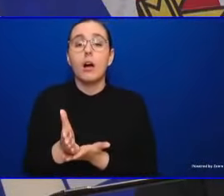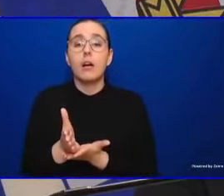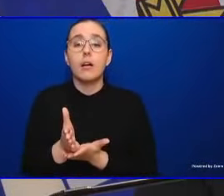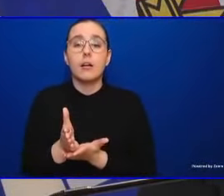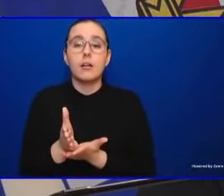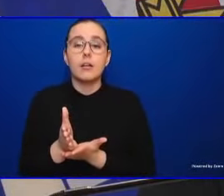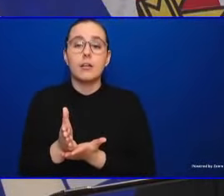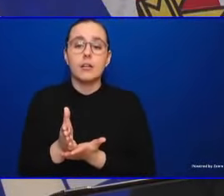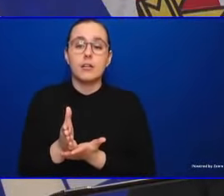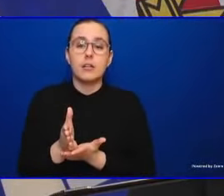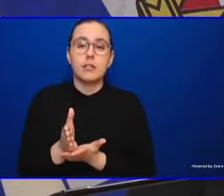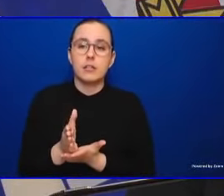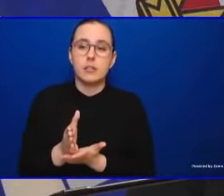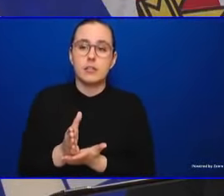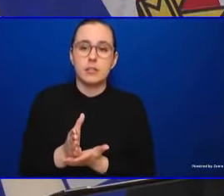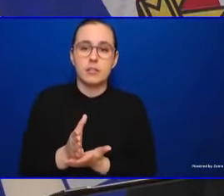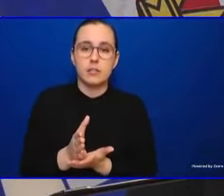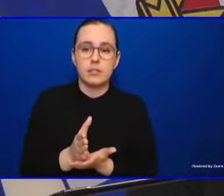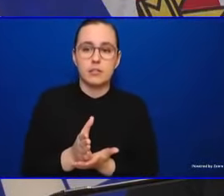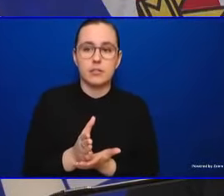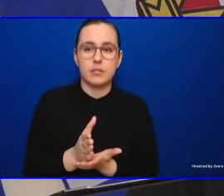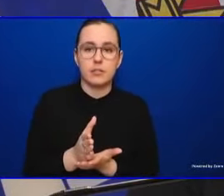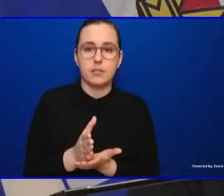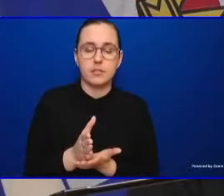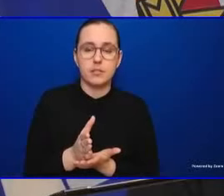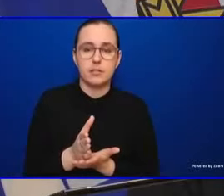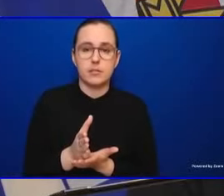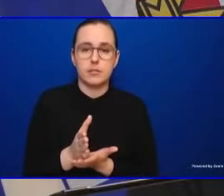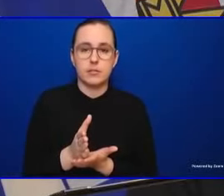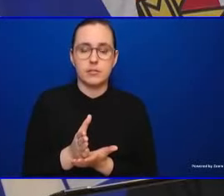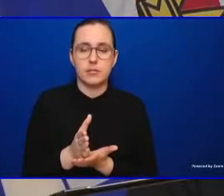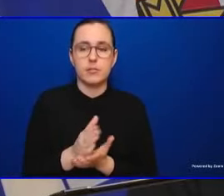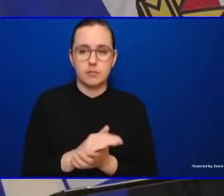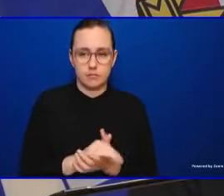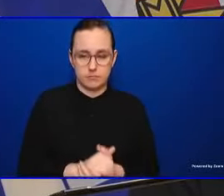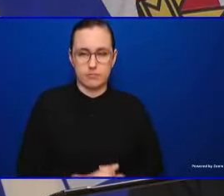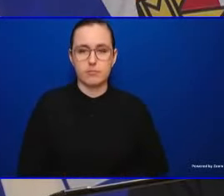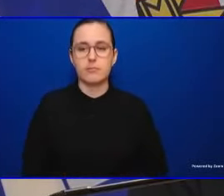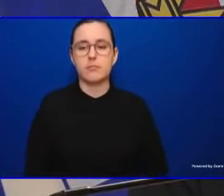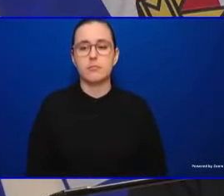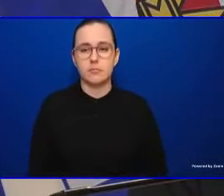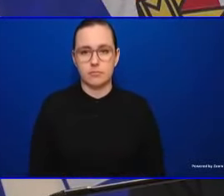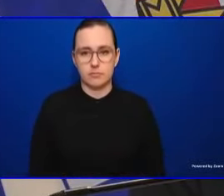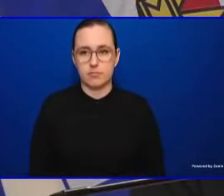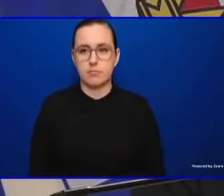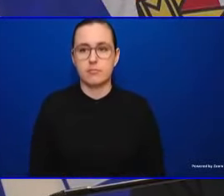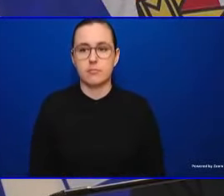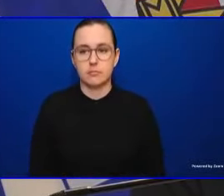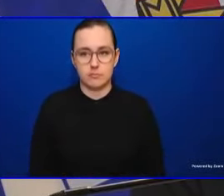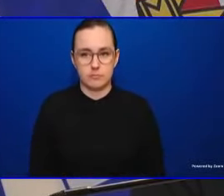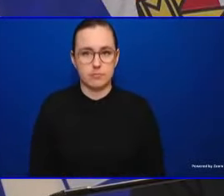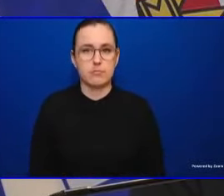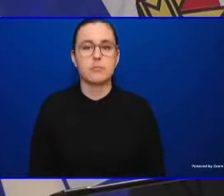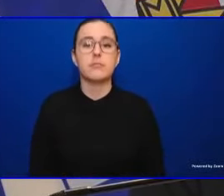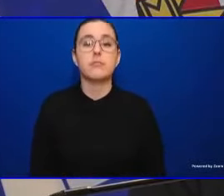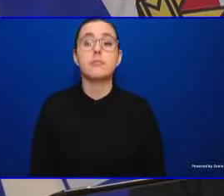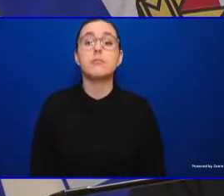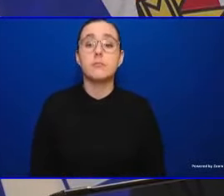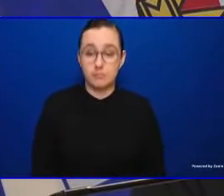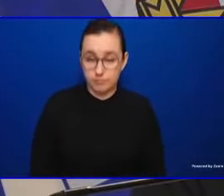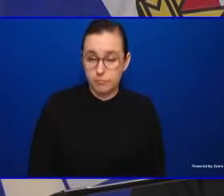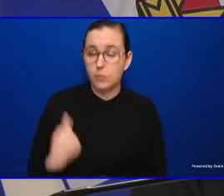is looking at everybody who's tested positive for COVID-19, and that's based on our laboratory PCR testing